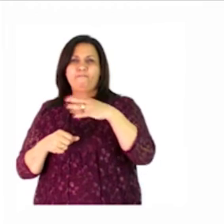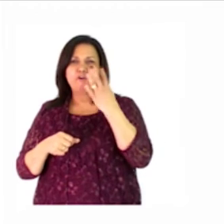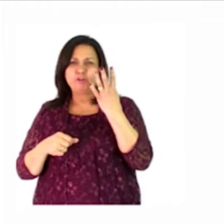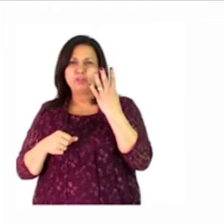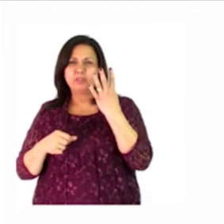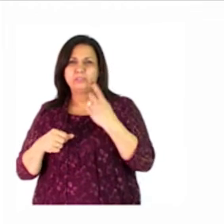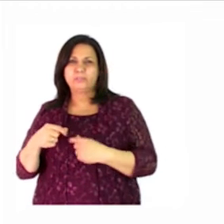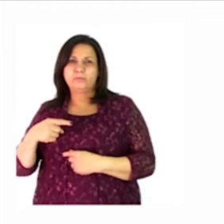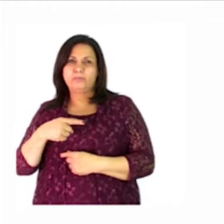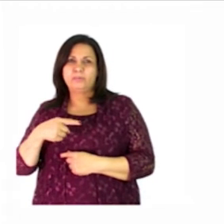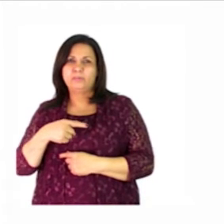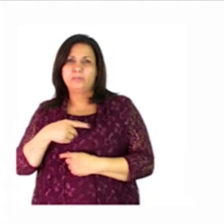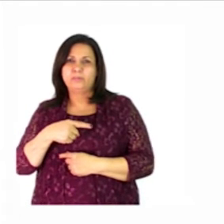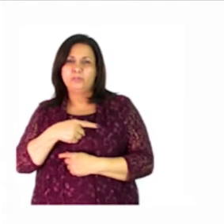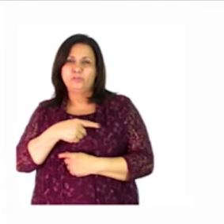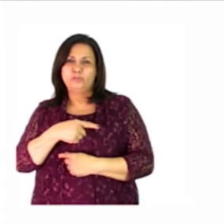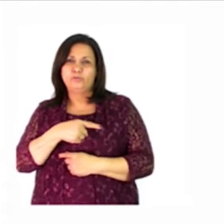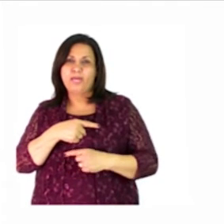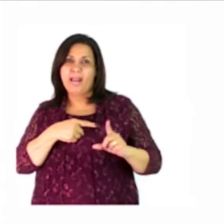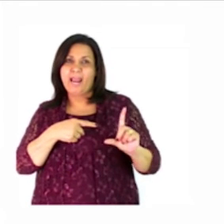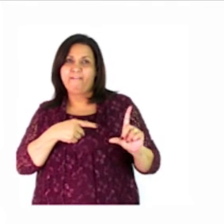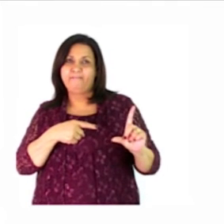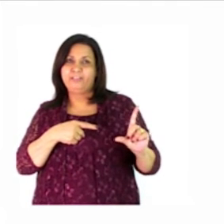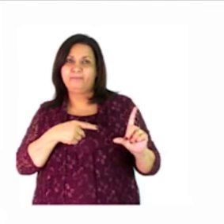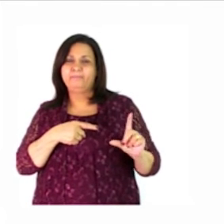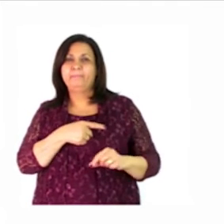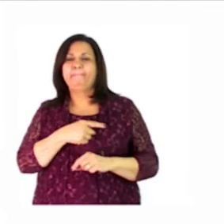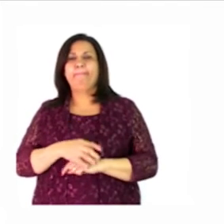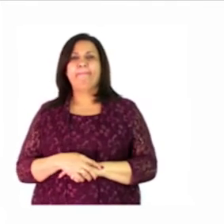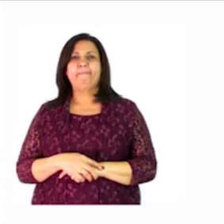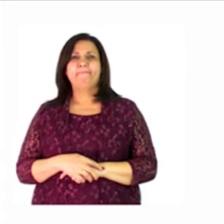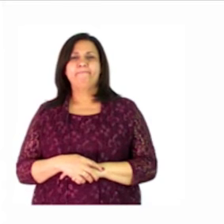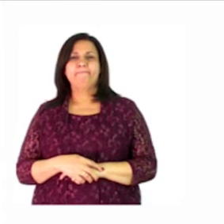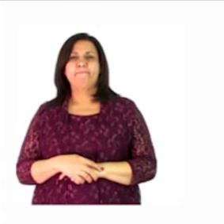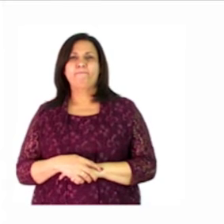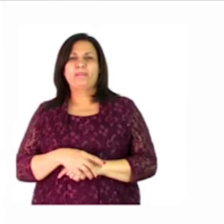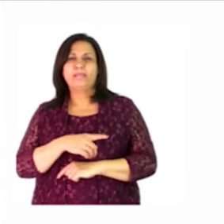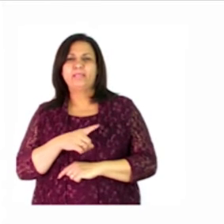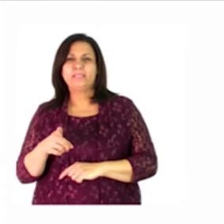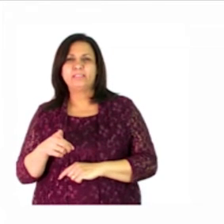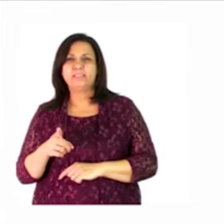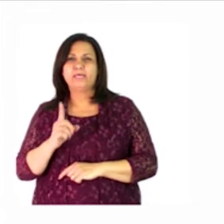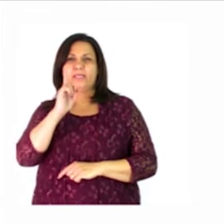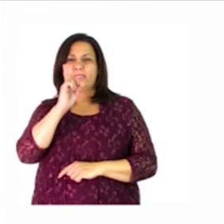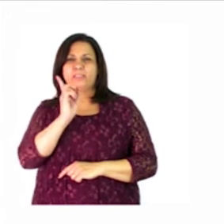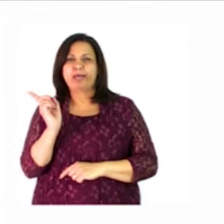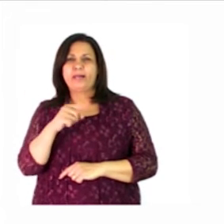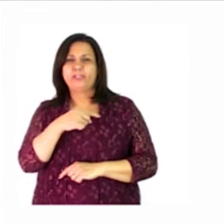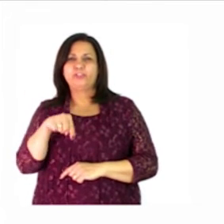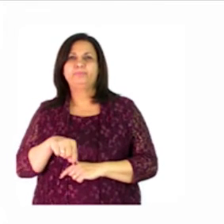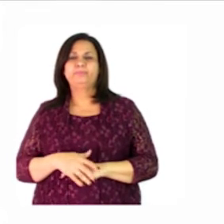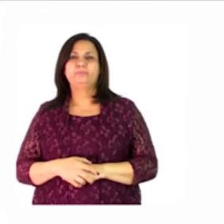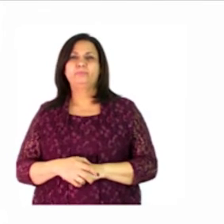the fourth arrow is pointing to the left. These are the directions I would like you